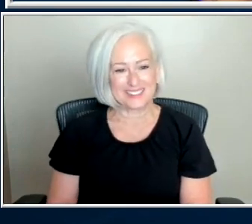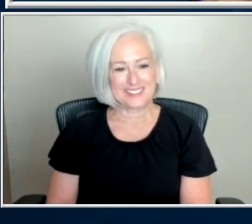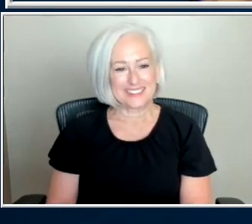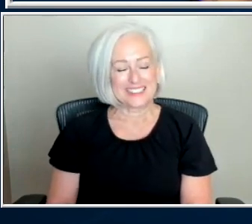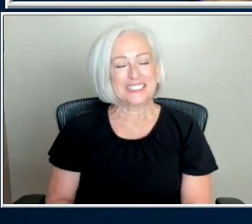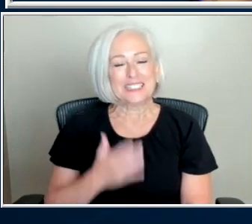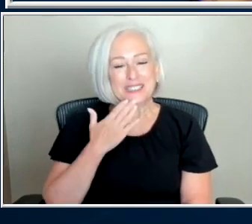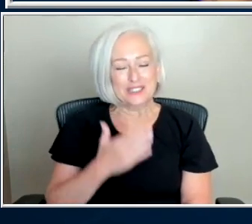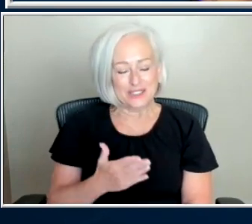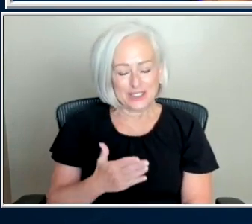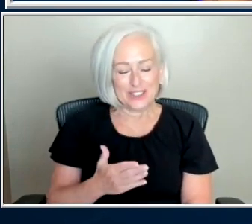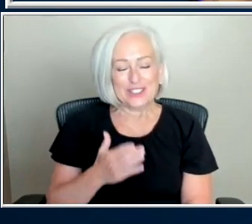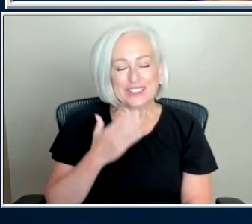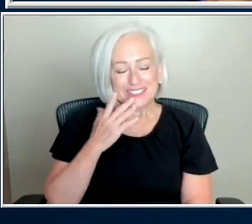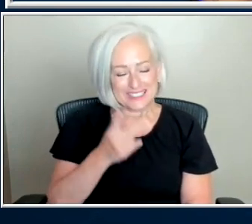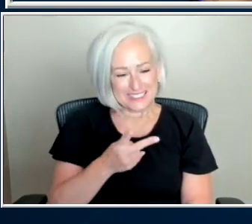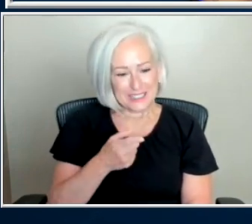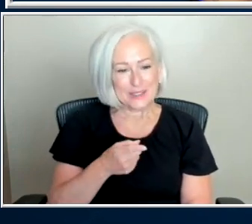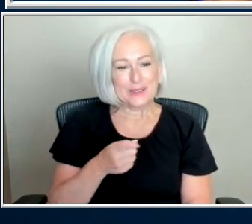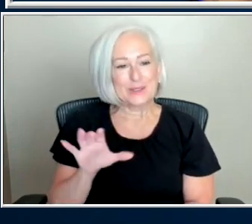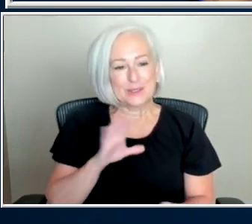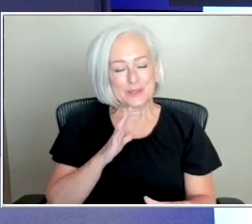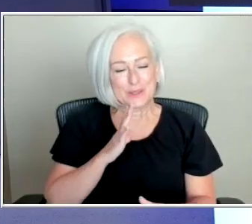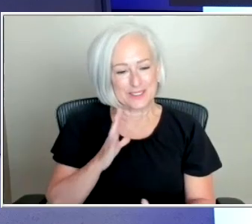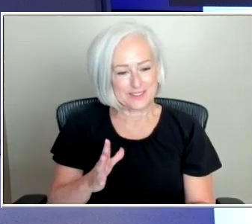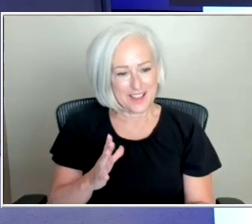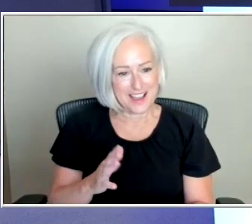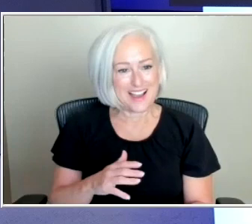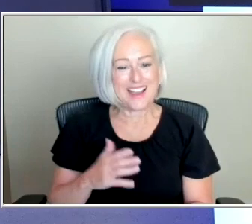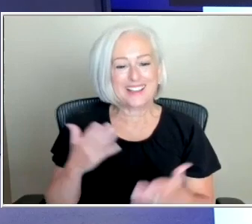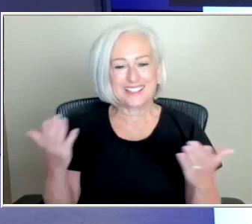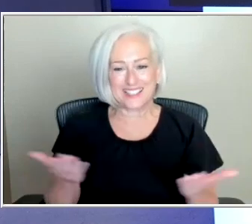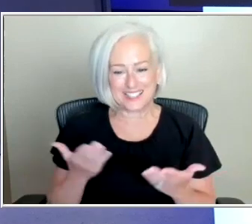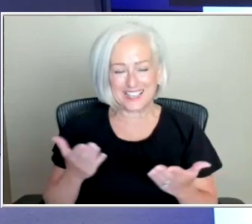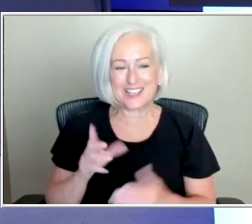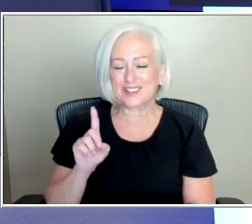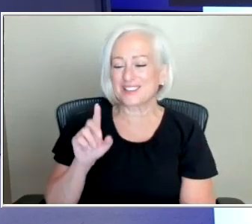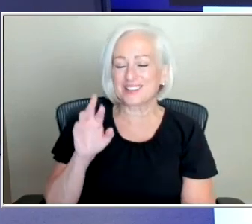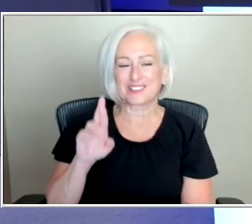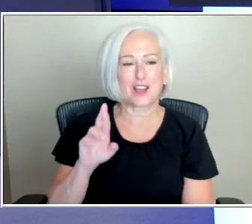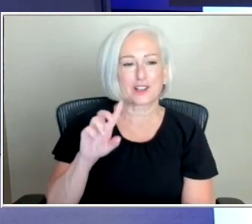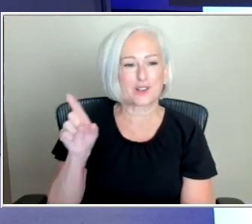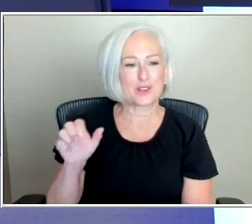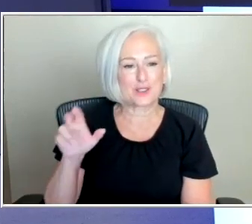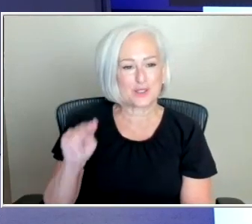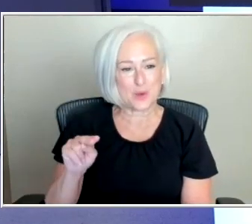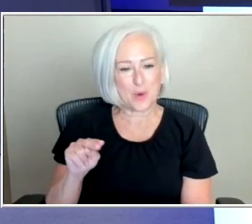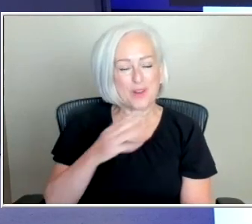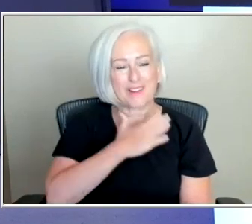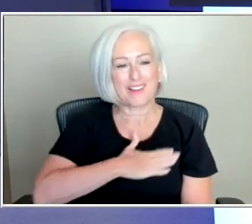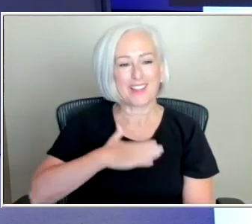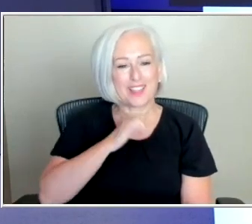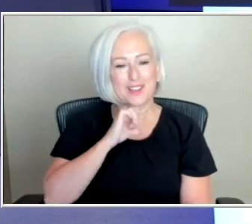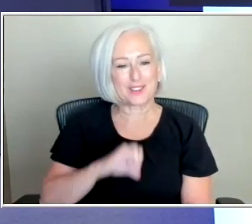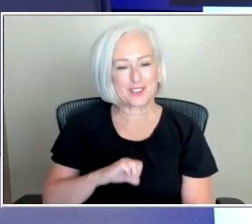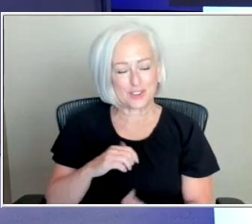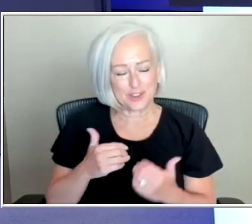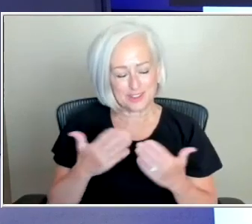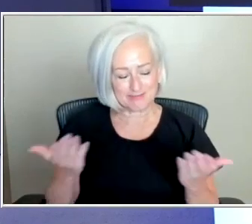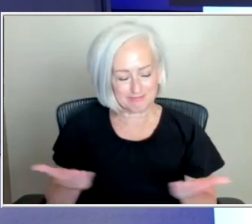So good to see you doing well. Also here in studio with us is Dr. Trip Zorn, a thoracic surgeon here at the University of Kansas Health System. He is